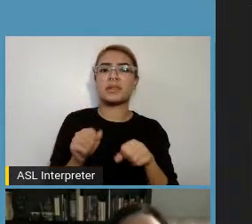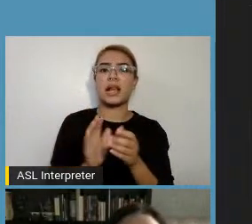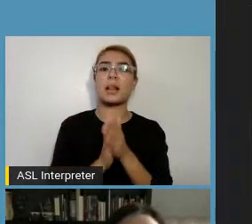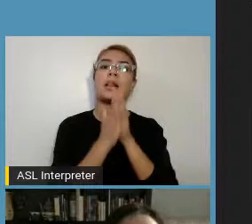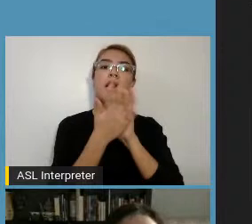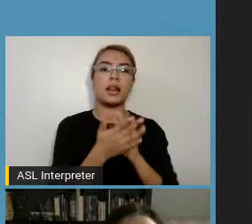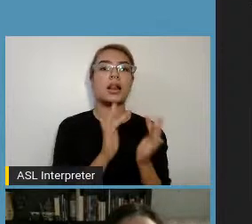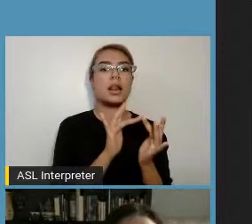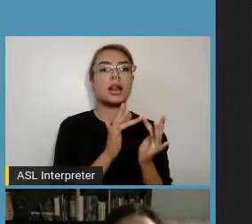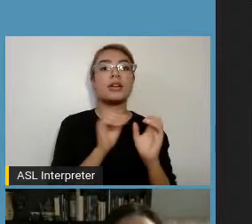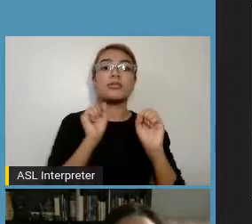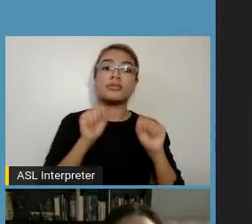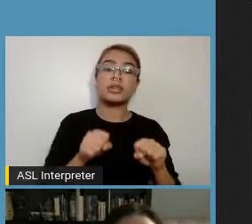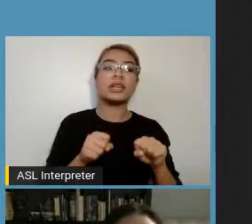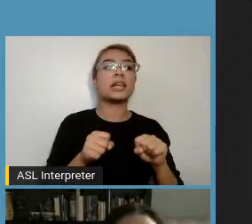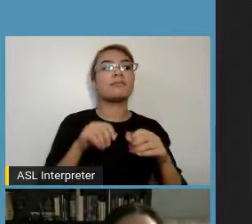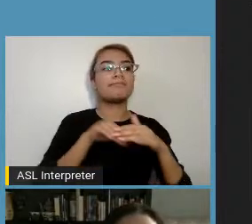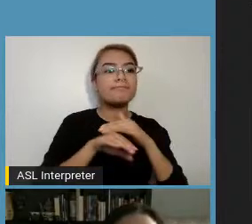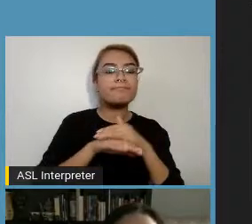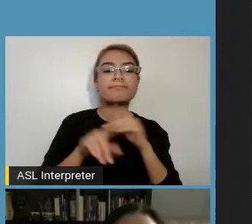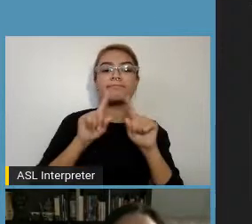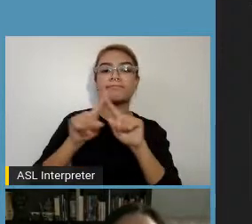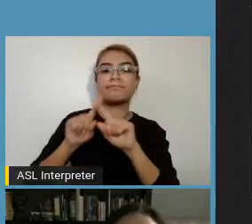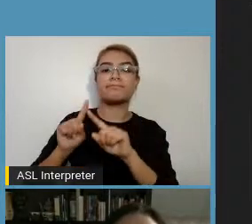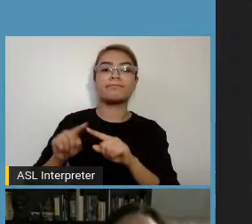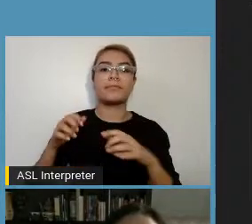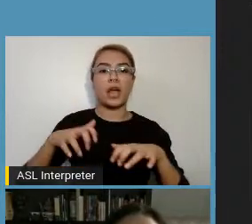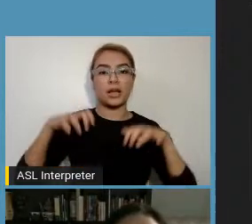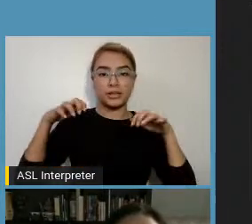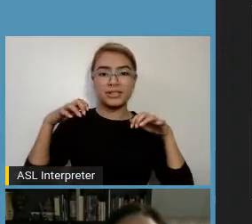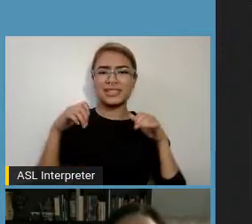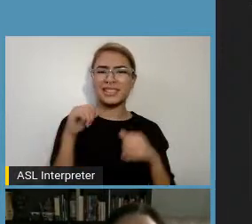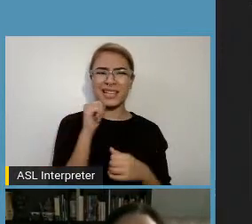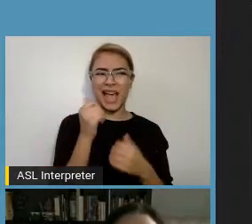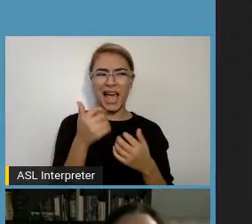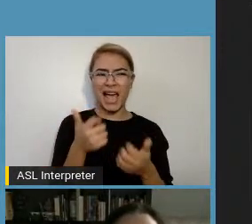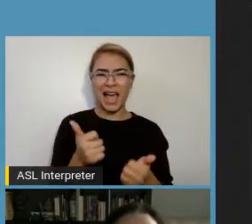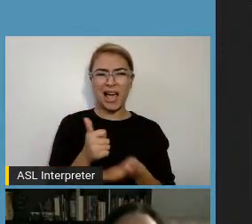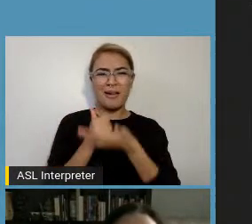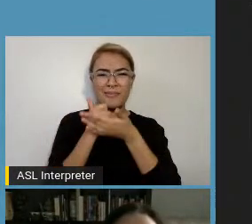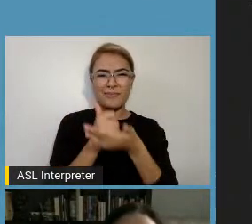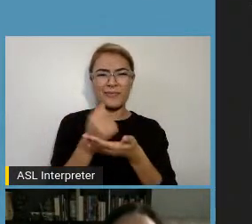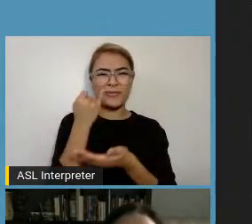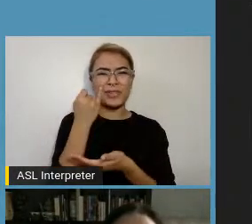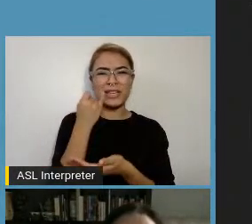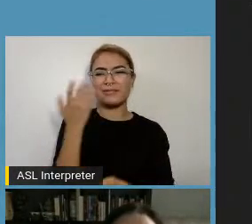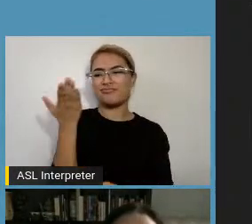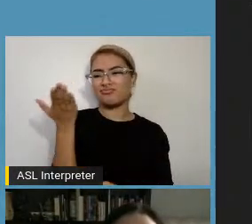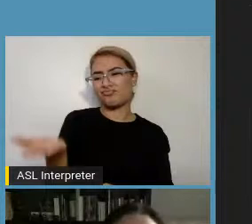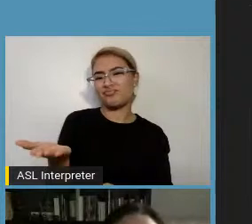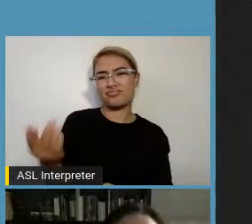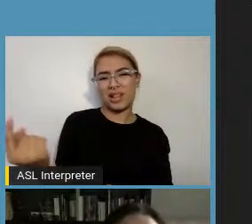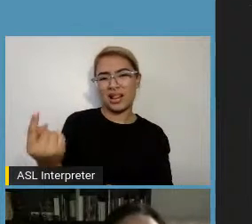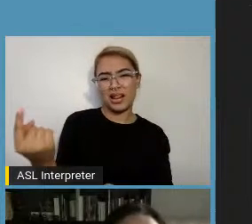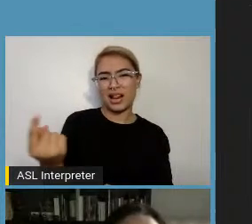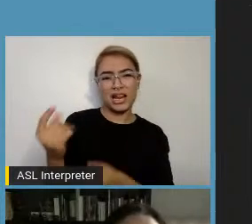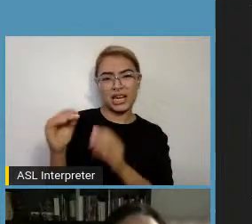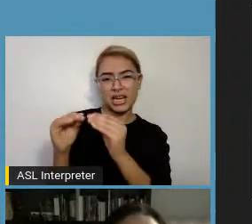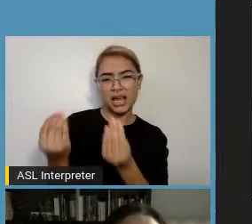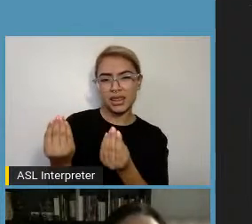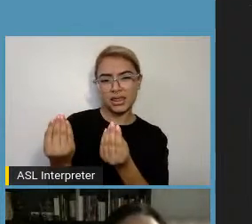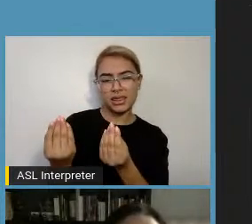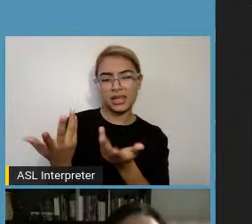they can actually be used, because they're not helping anybody there. And I'm sure we can all